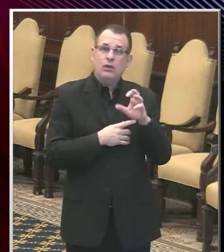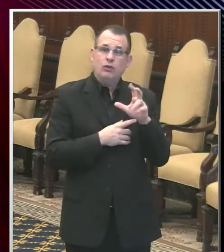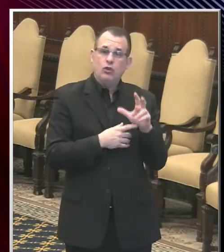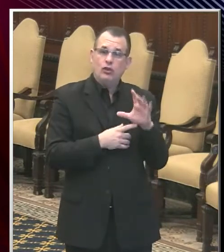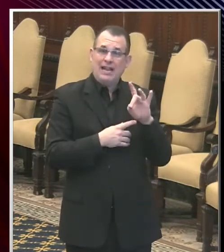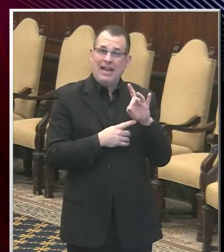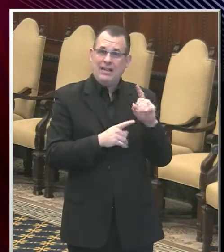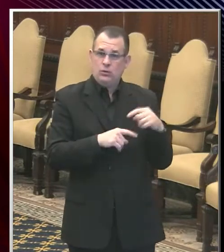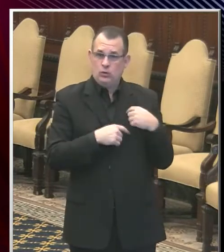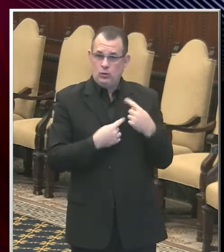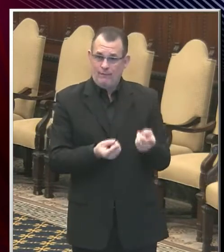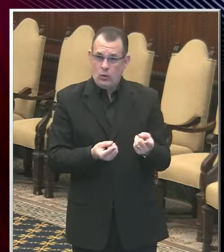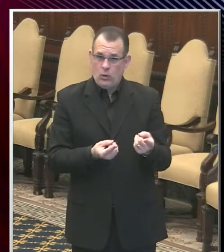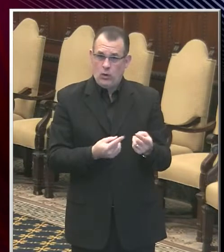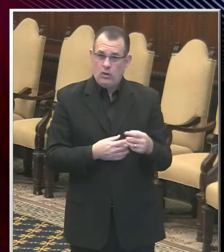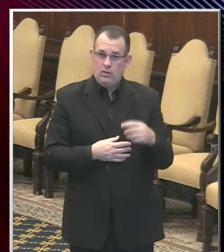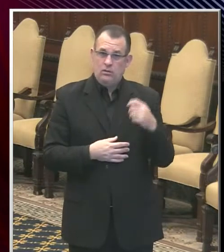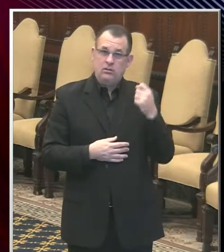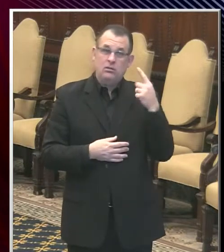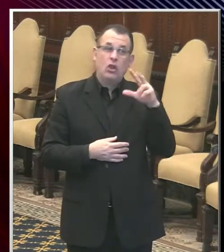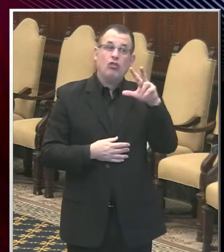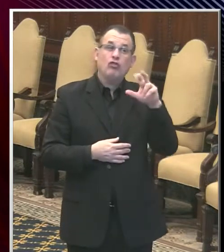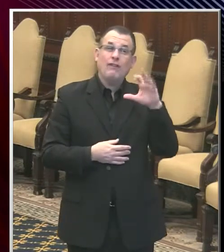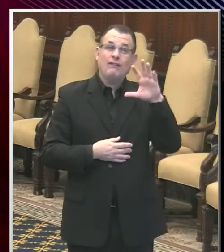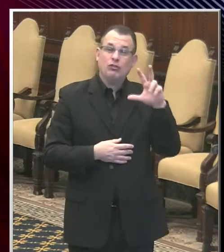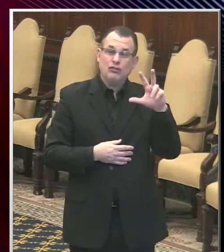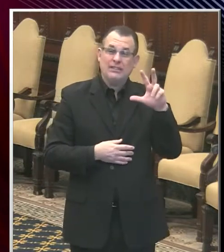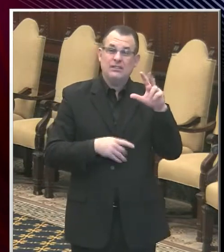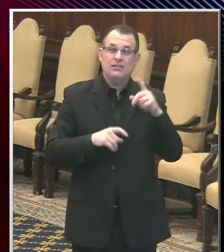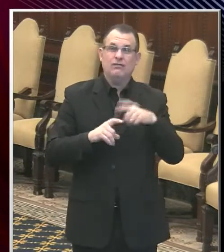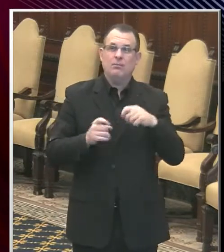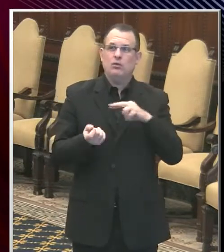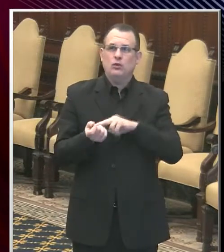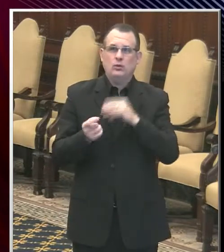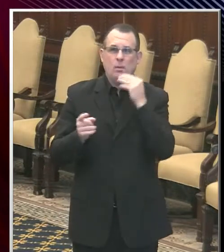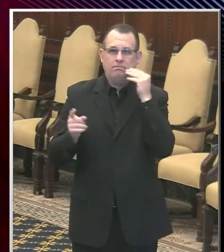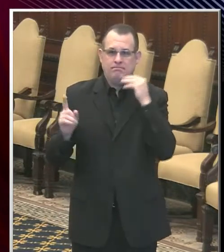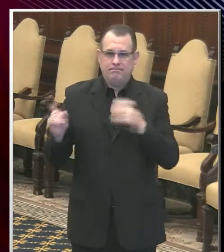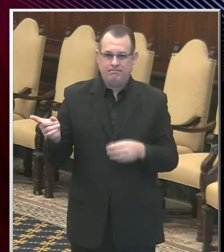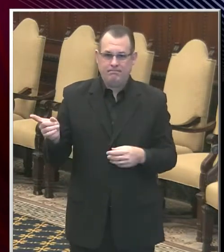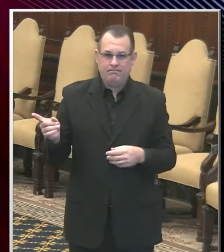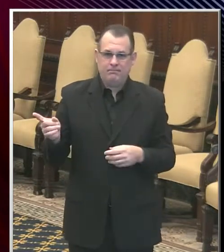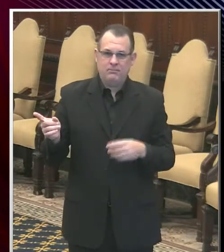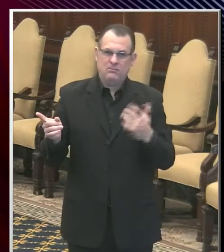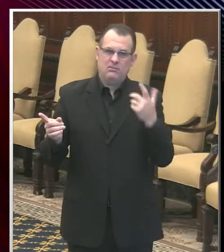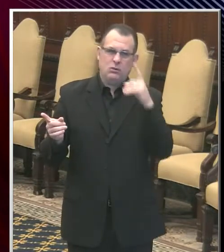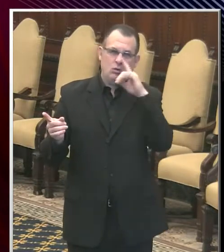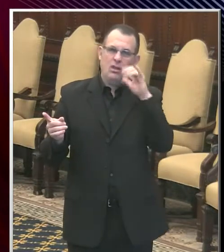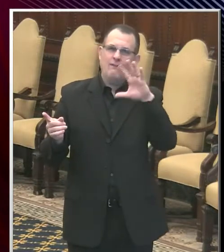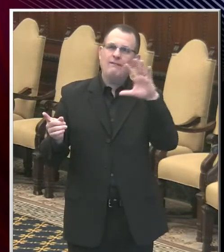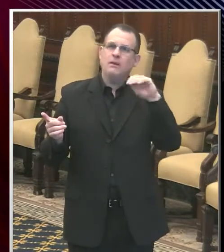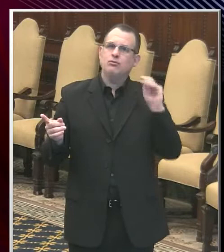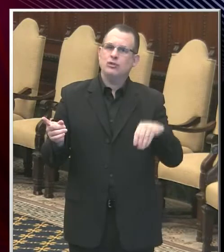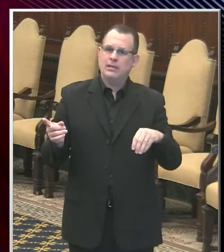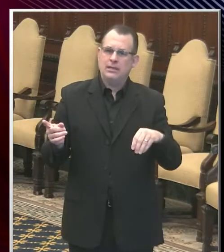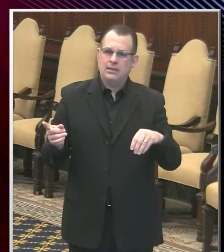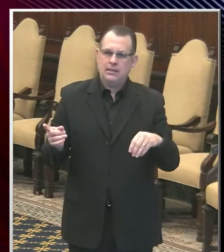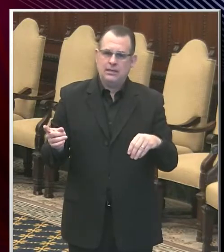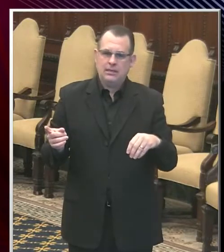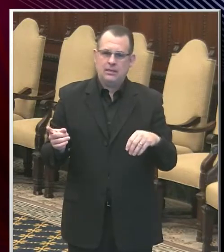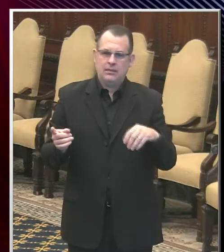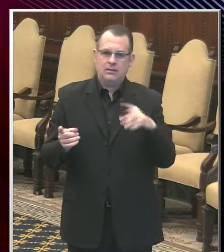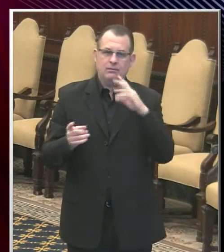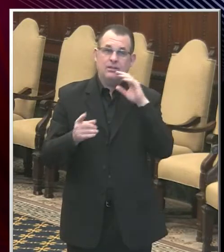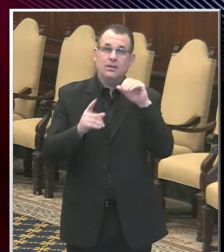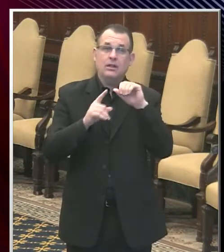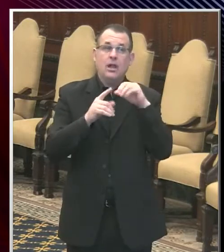far, 353 or 55% are nursing home residents. Our situation in hospitals today is very similar to where we were